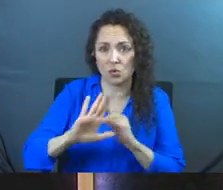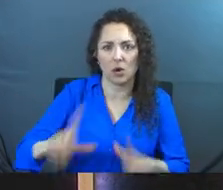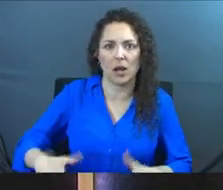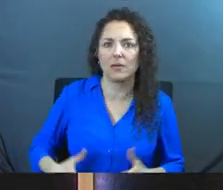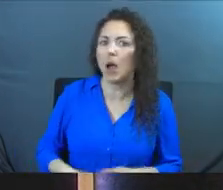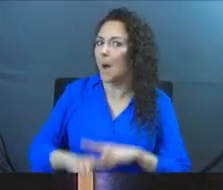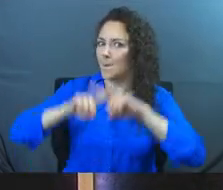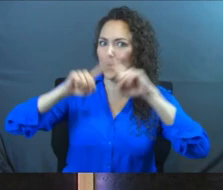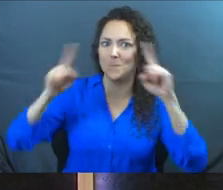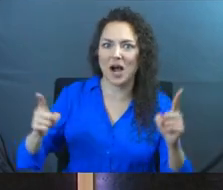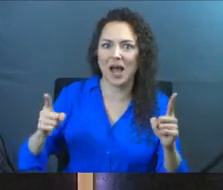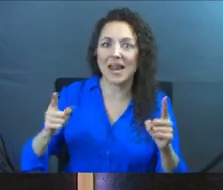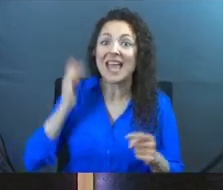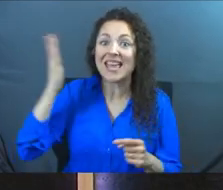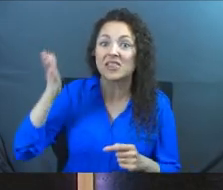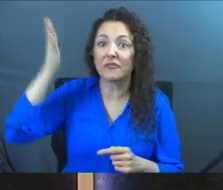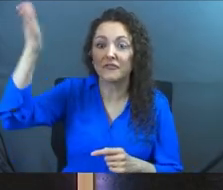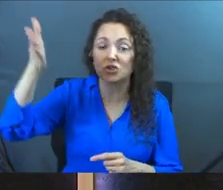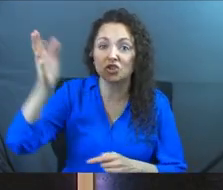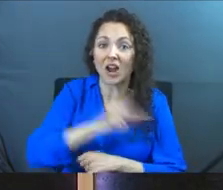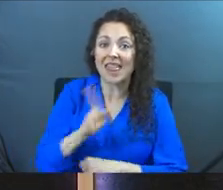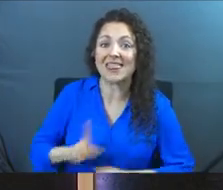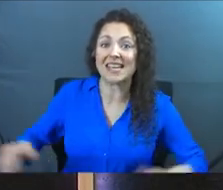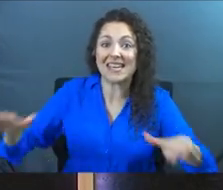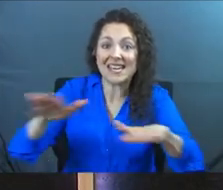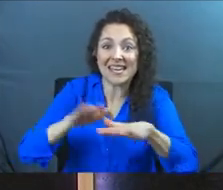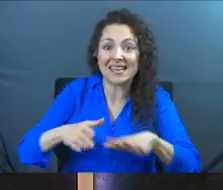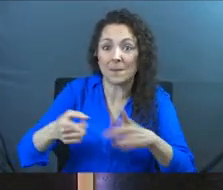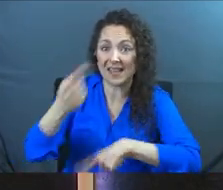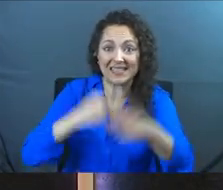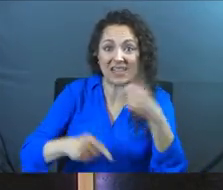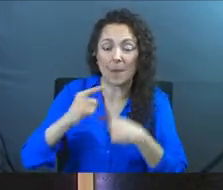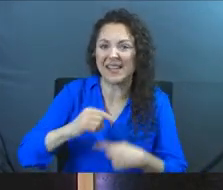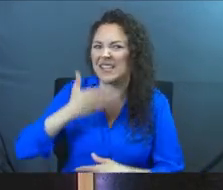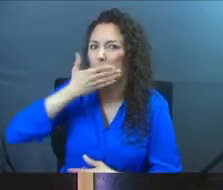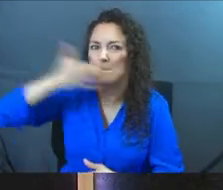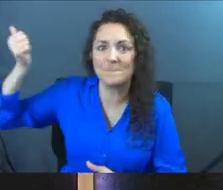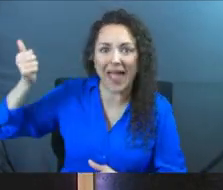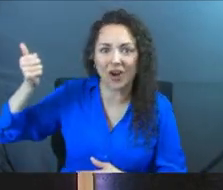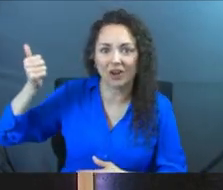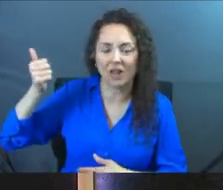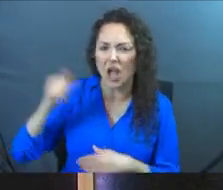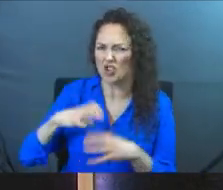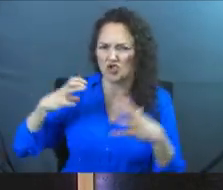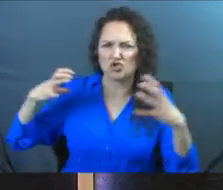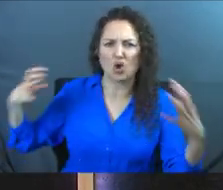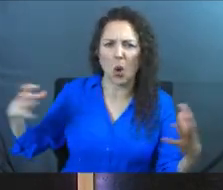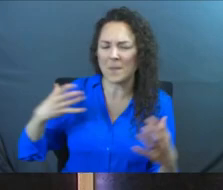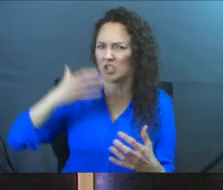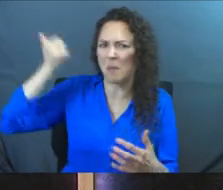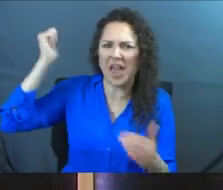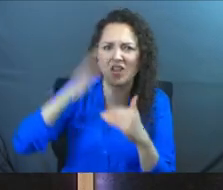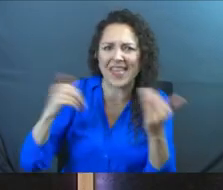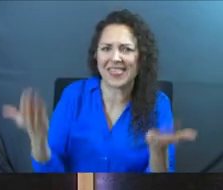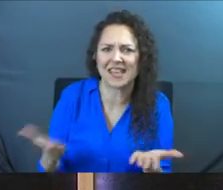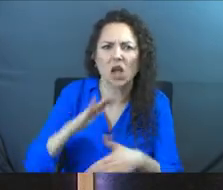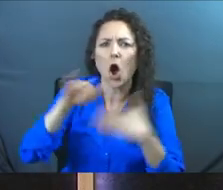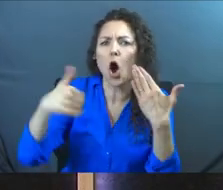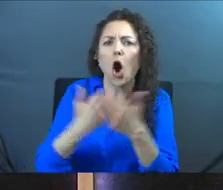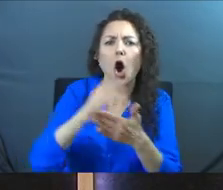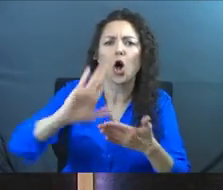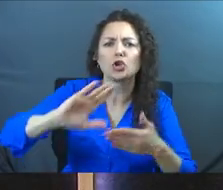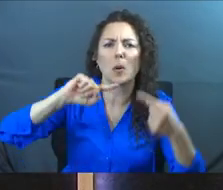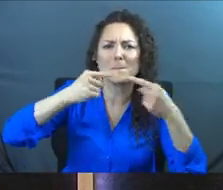better than this. There is a reality that is coming that everything gets answered. All of the pain and the hurt and the brokenness